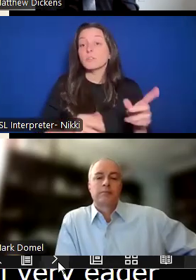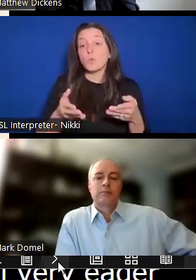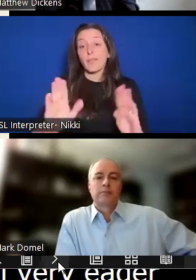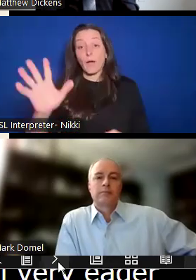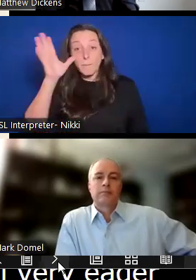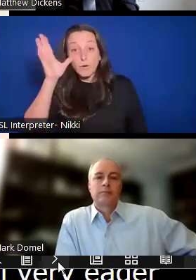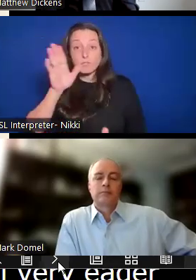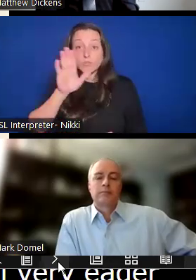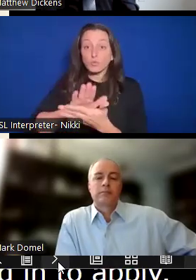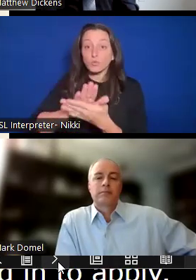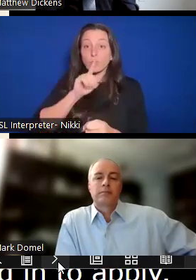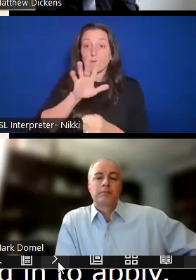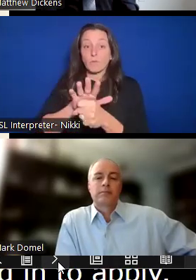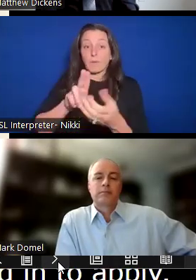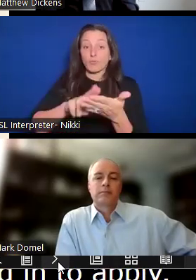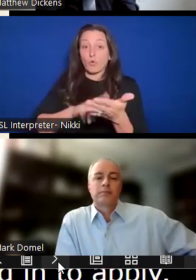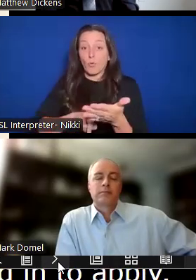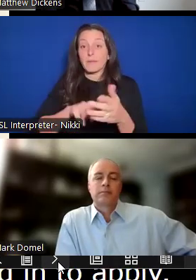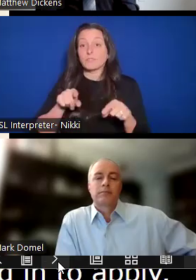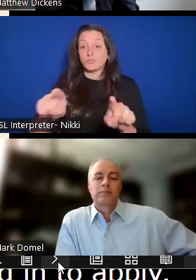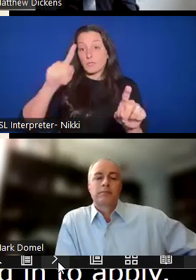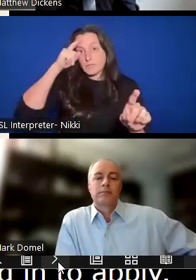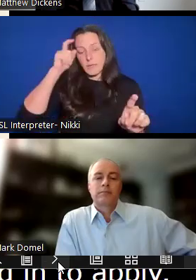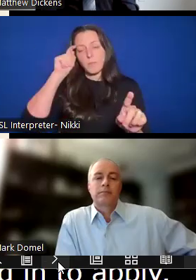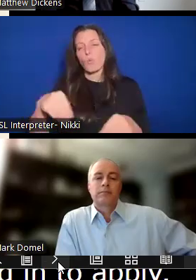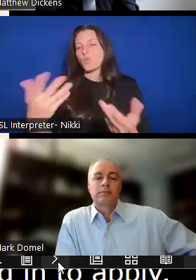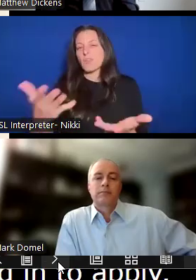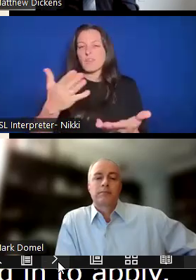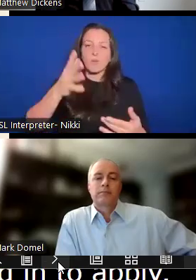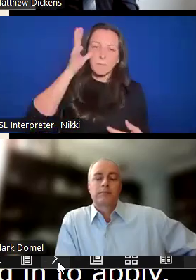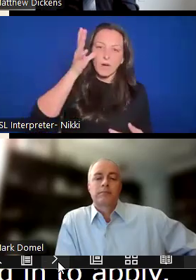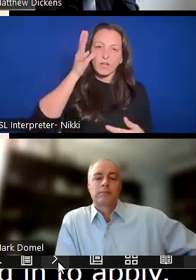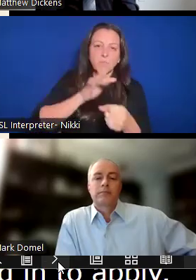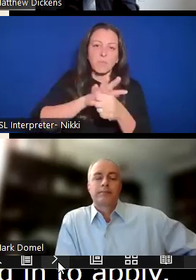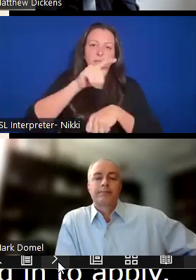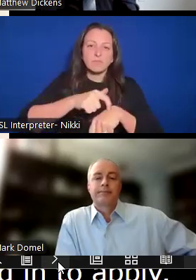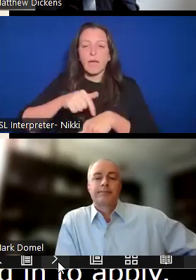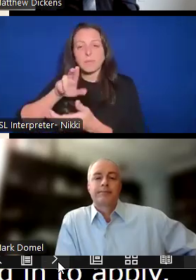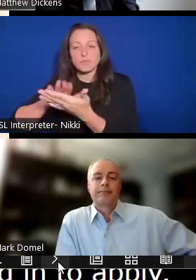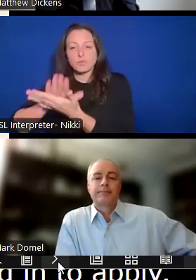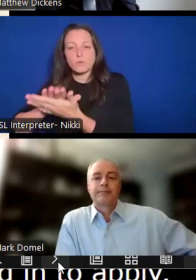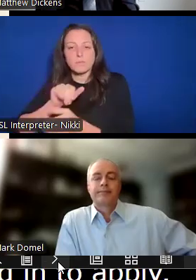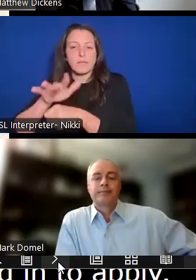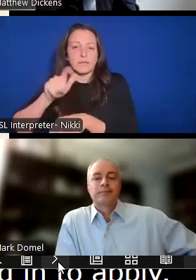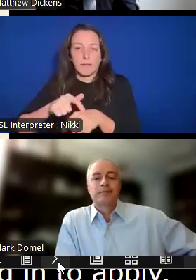to confirm enrollments into the summer gives these schools and parents time to make these decisions.